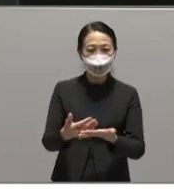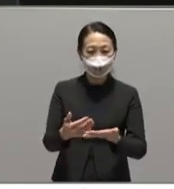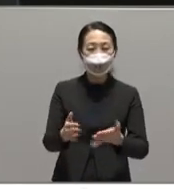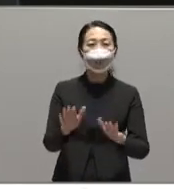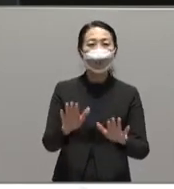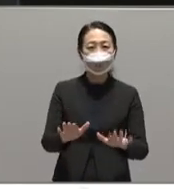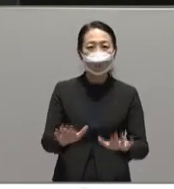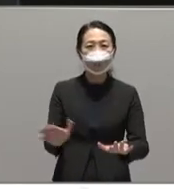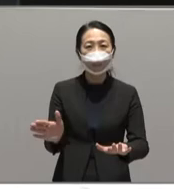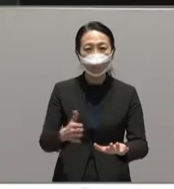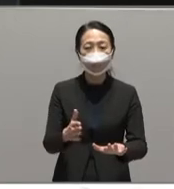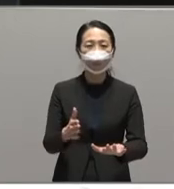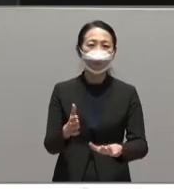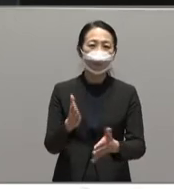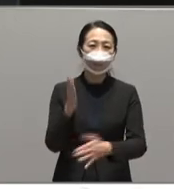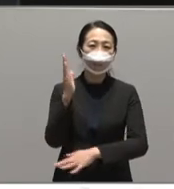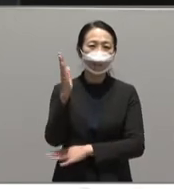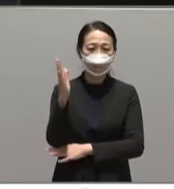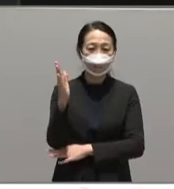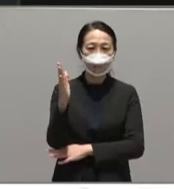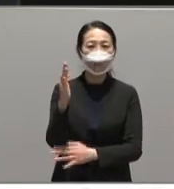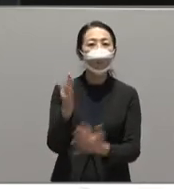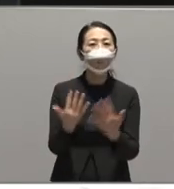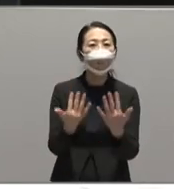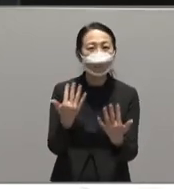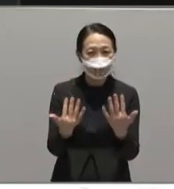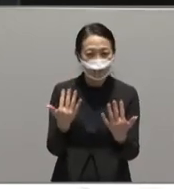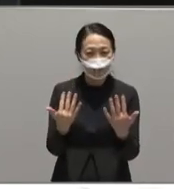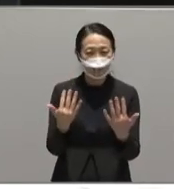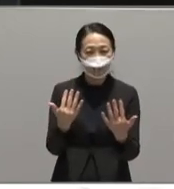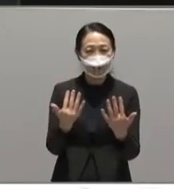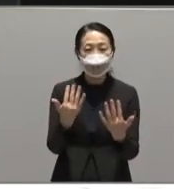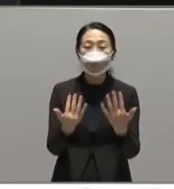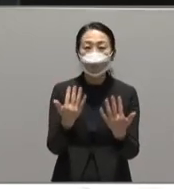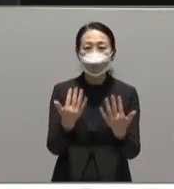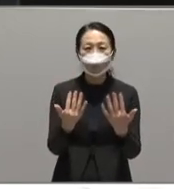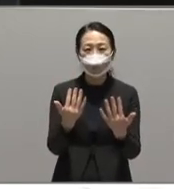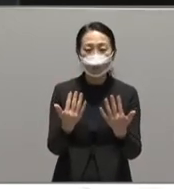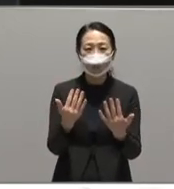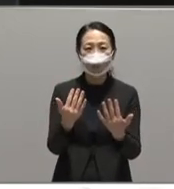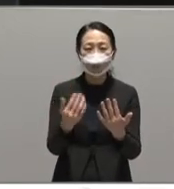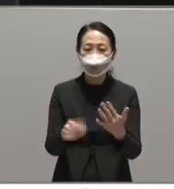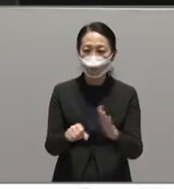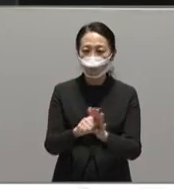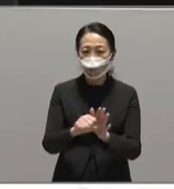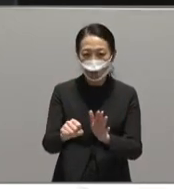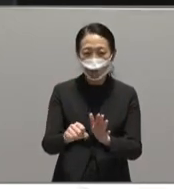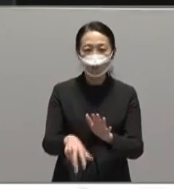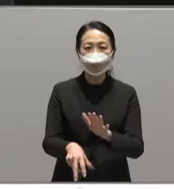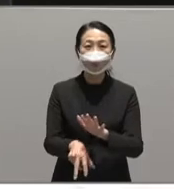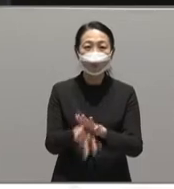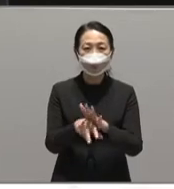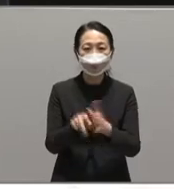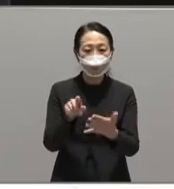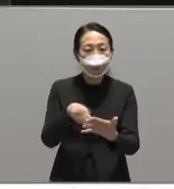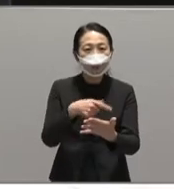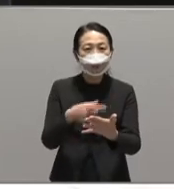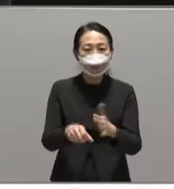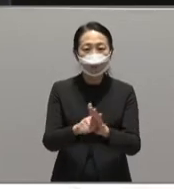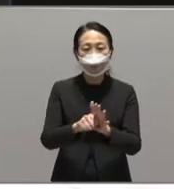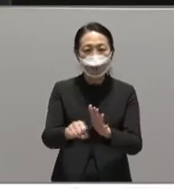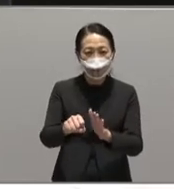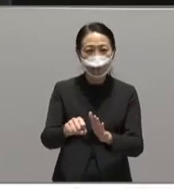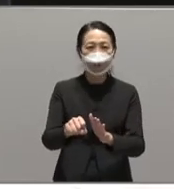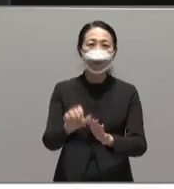that stress. And in this third session, we'll be hearing about plants, specifically